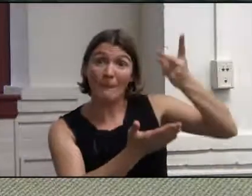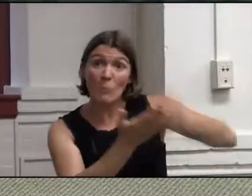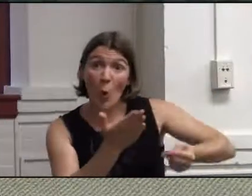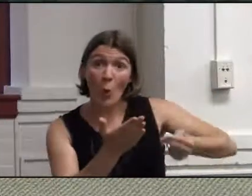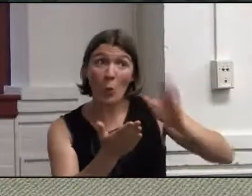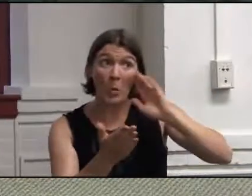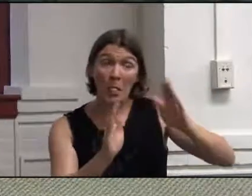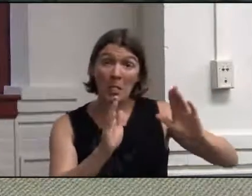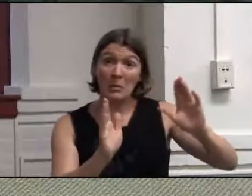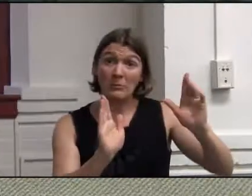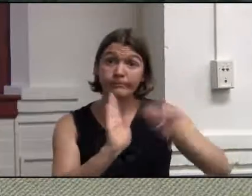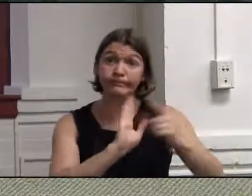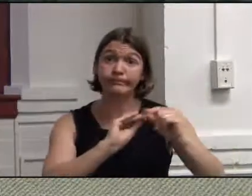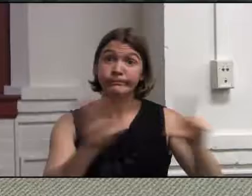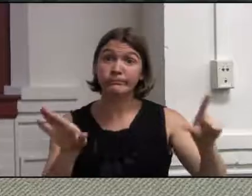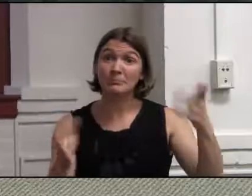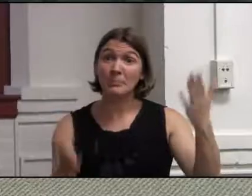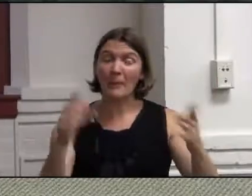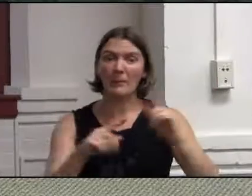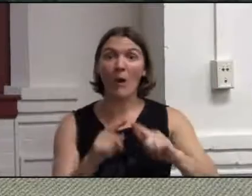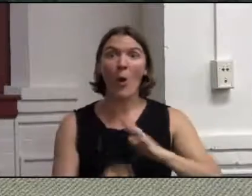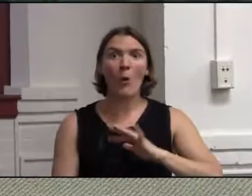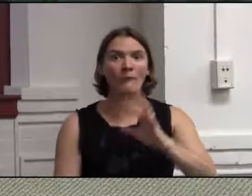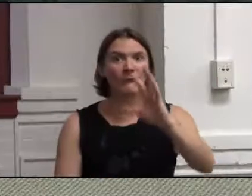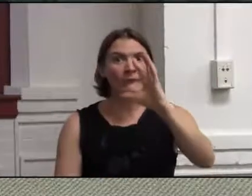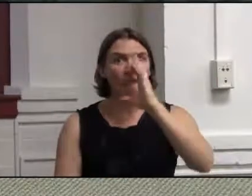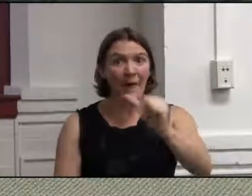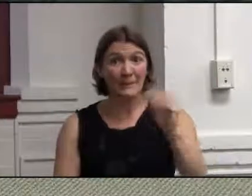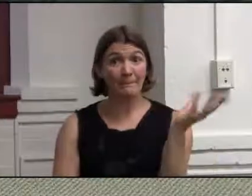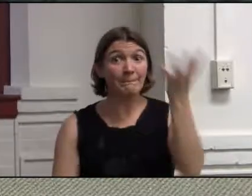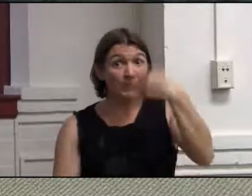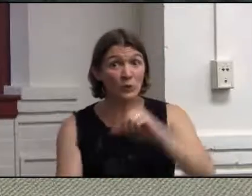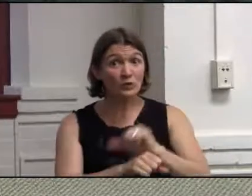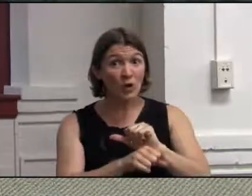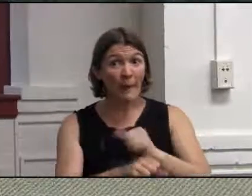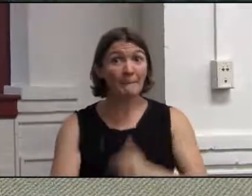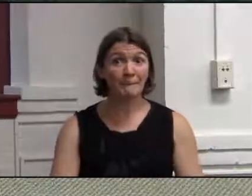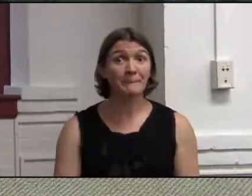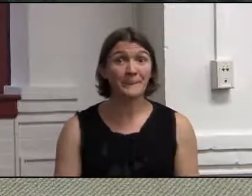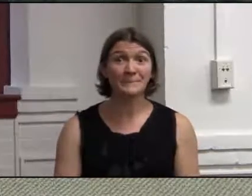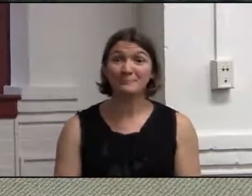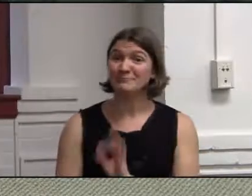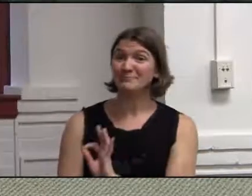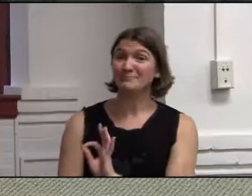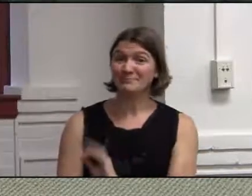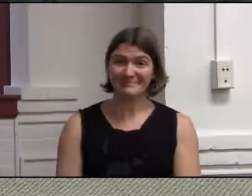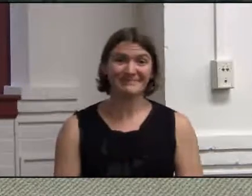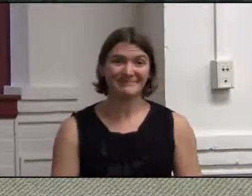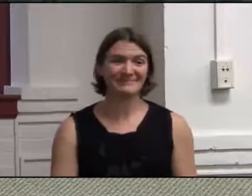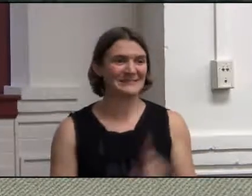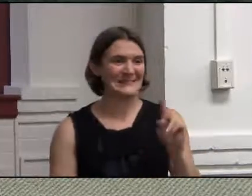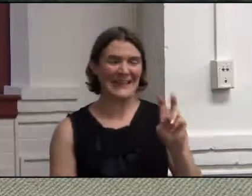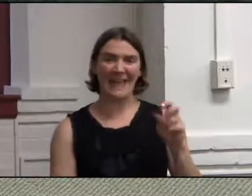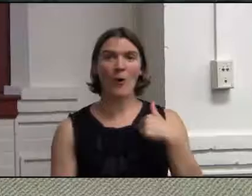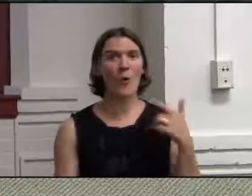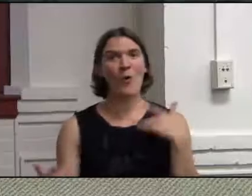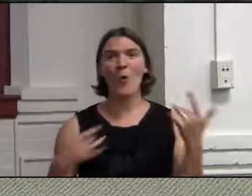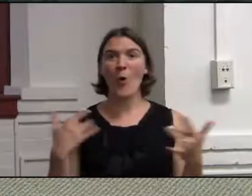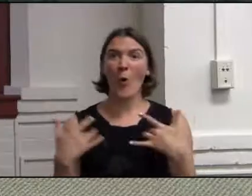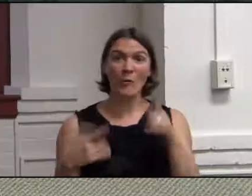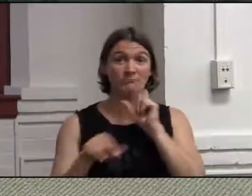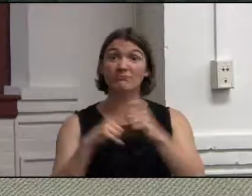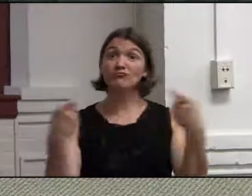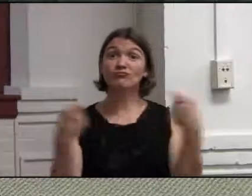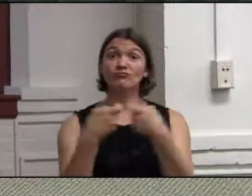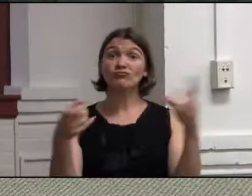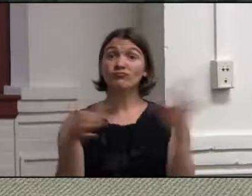they'll print them, but it was pretty interesting, pretty beautiful work. That was pleasing. Thank you. But yeah, the thing is hot,